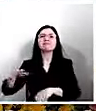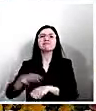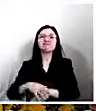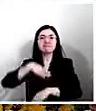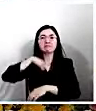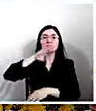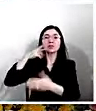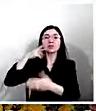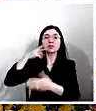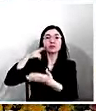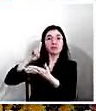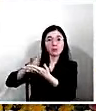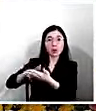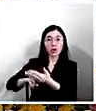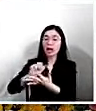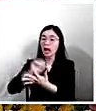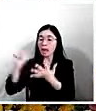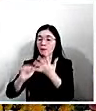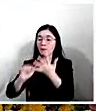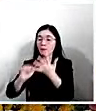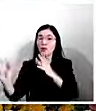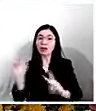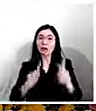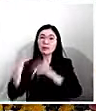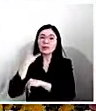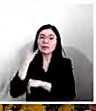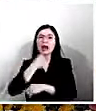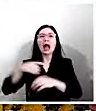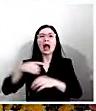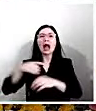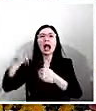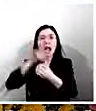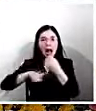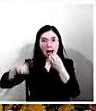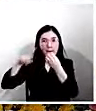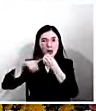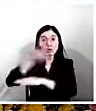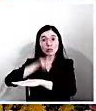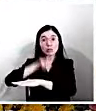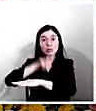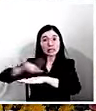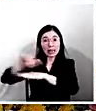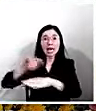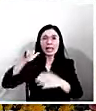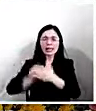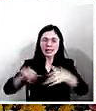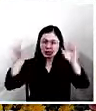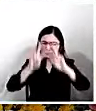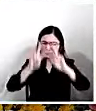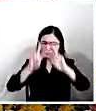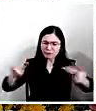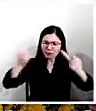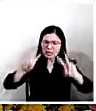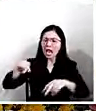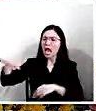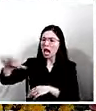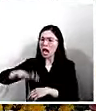of Israel about the land they had scouted, and they felt like